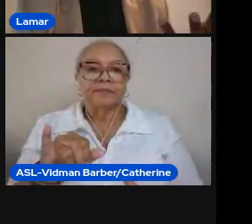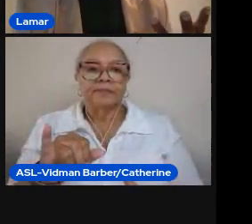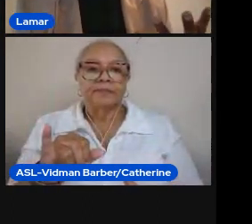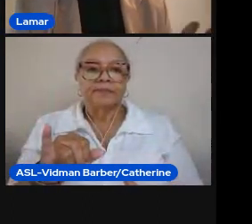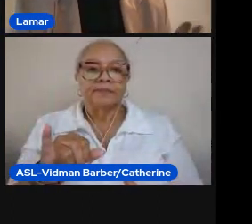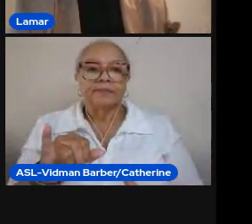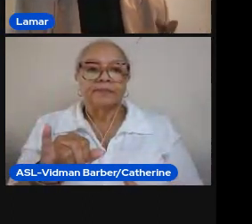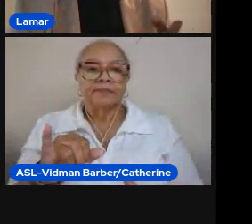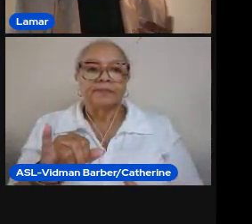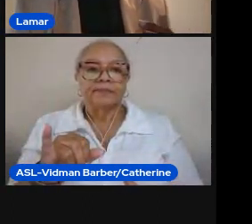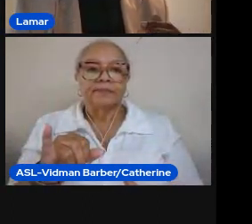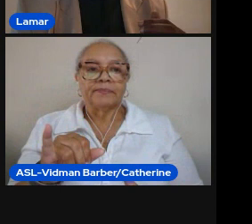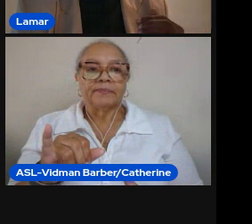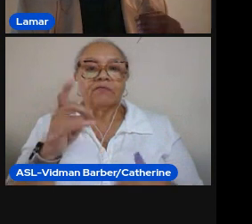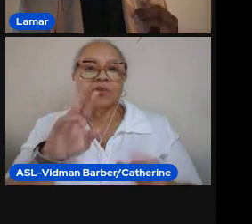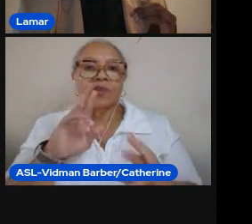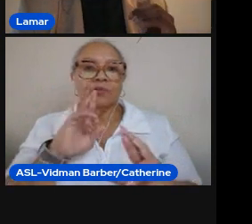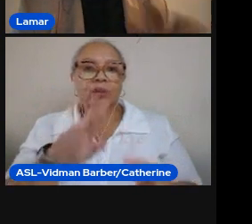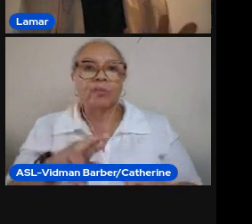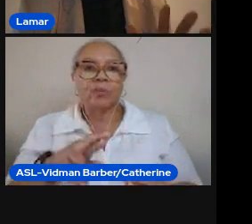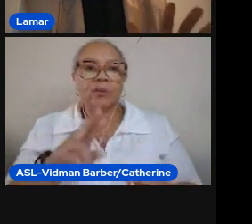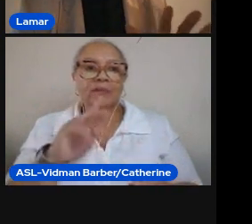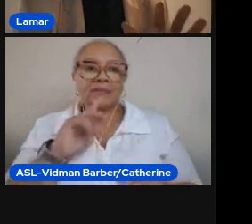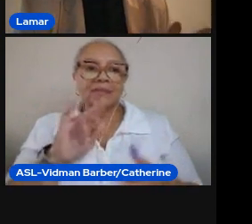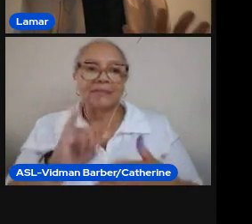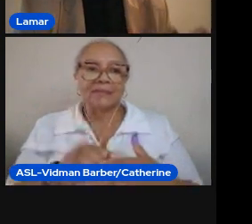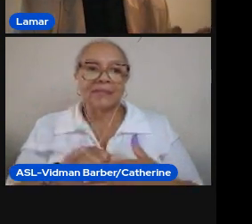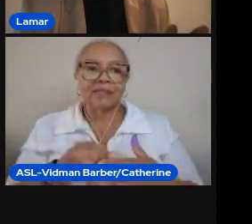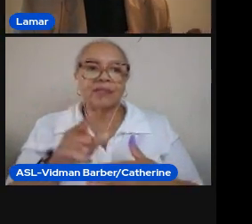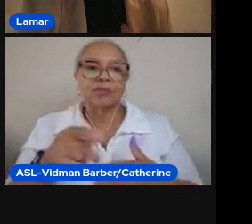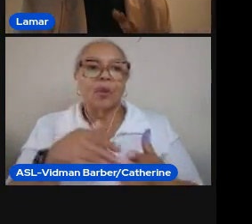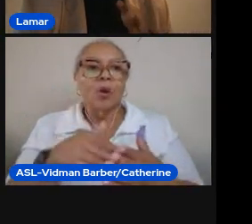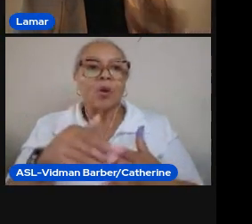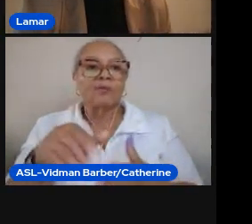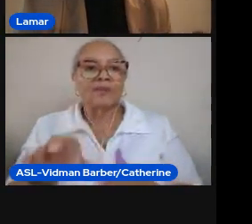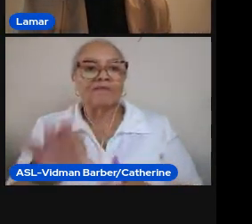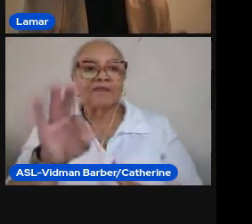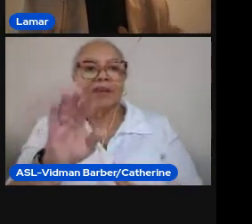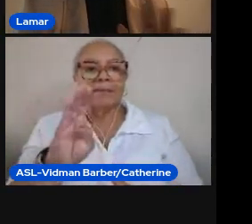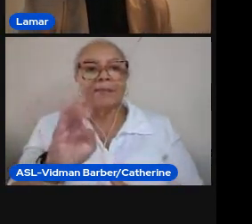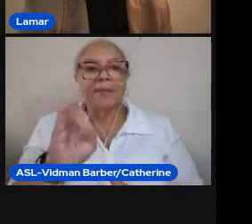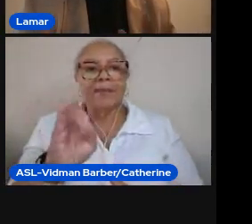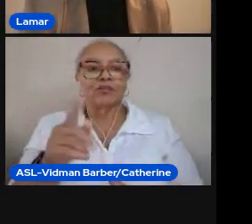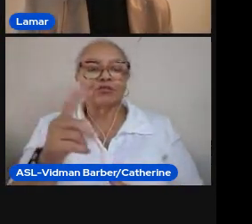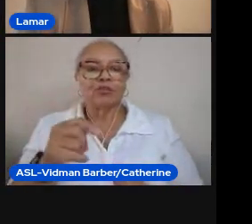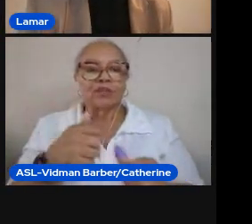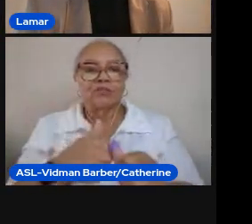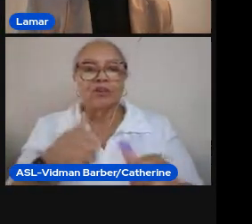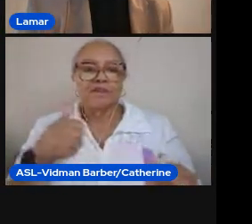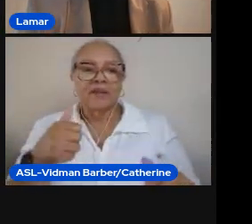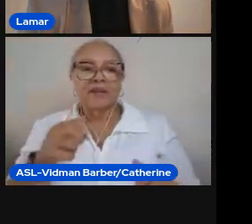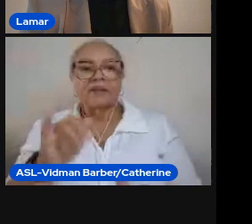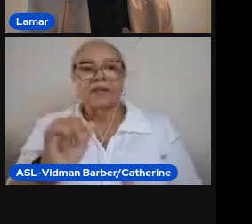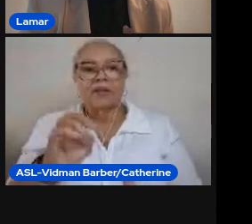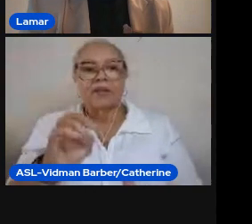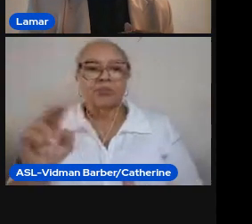for this report, is that you will often find bacteria trying to evade the immune system.